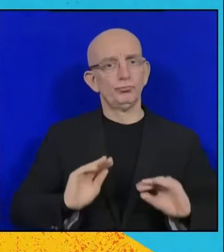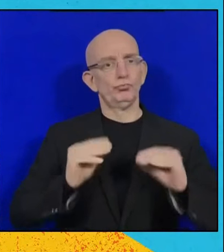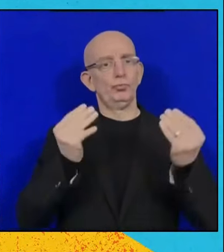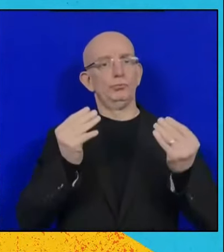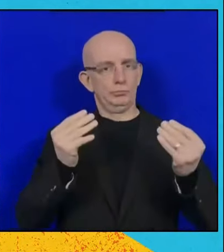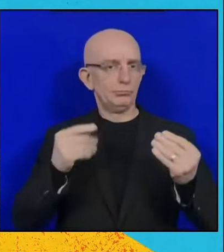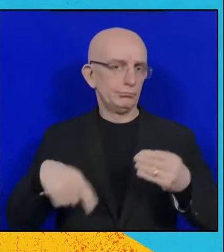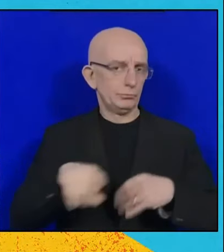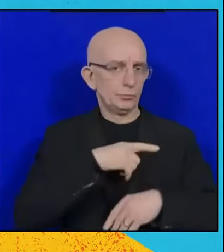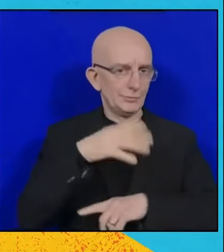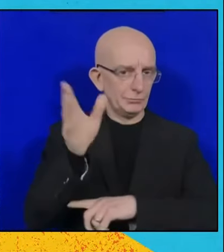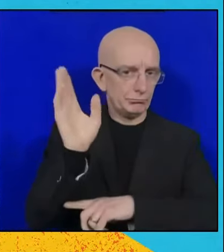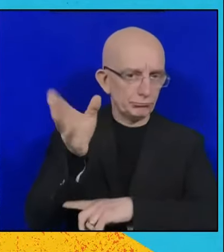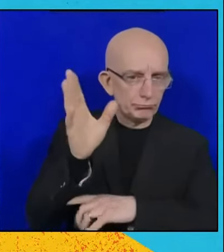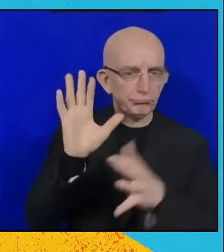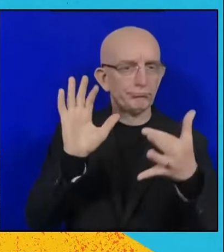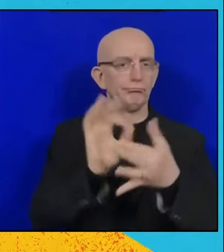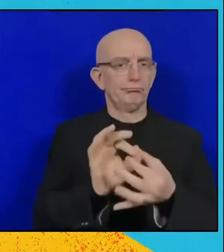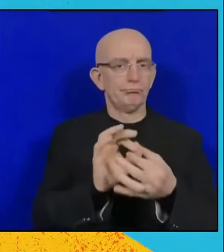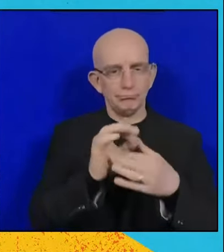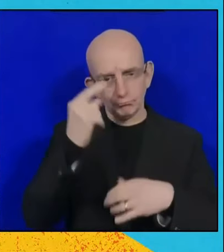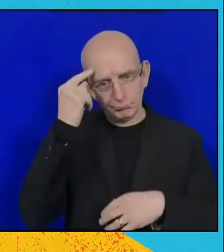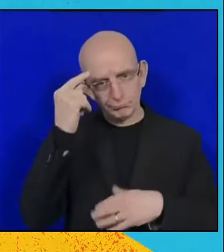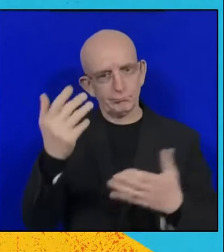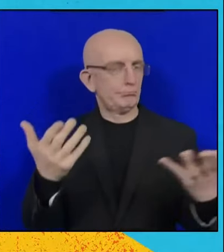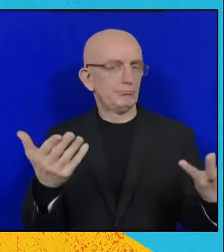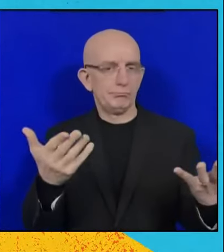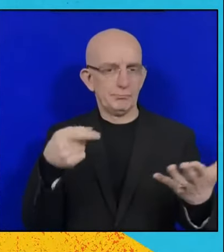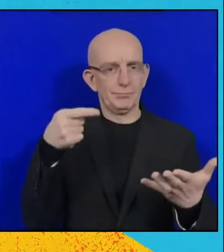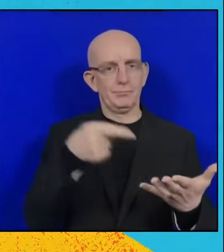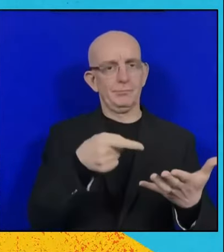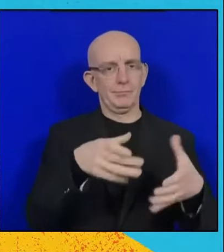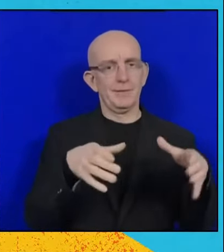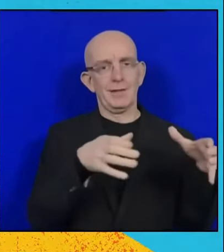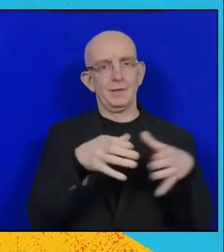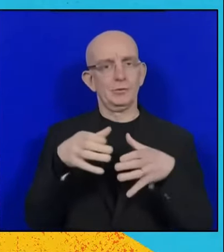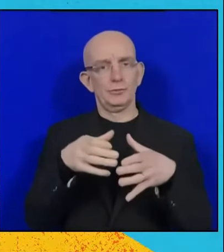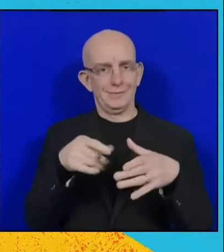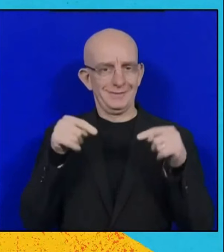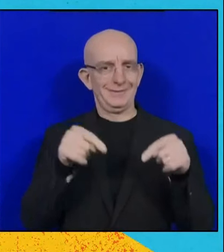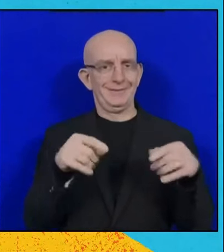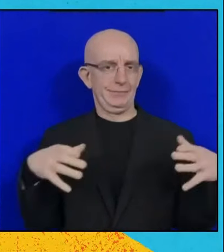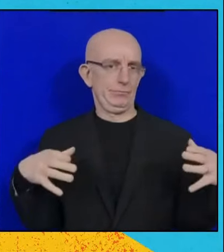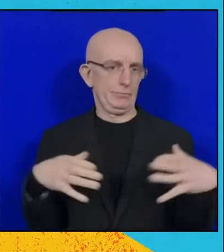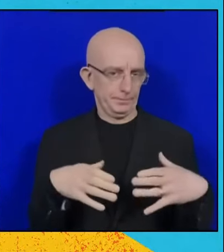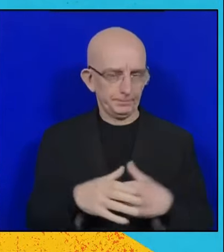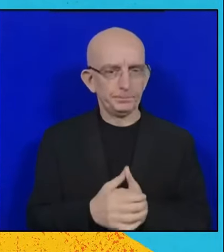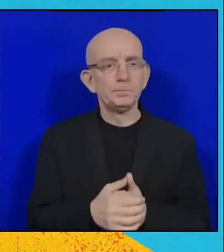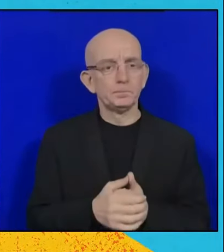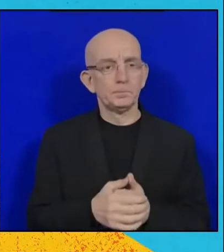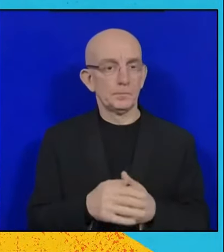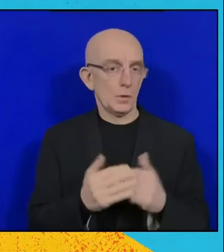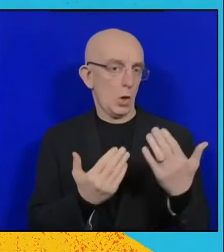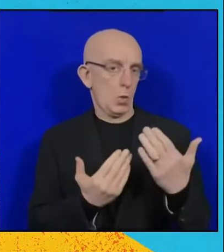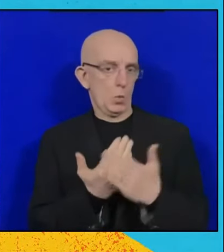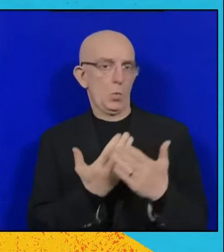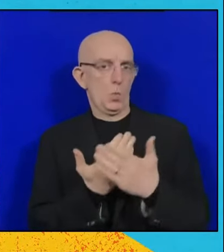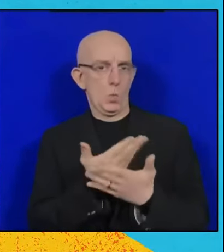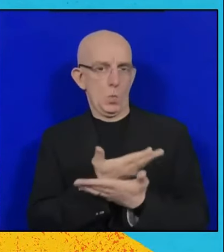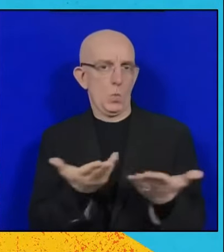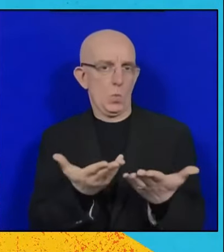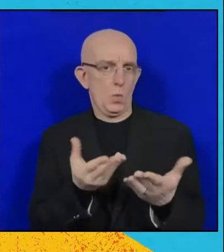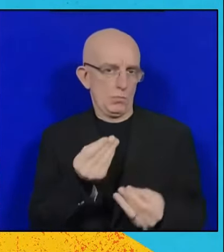interact and intersect with one another, hitting the most vulnerable populations and communities the hardest. During COVID, we saw this from vaccine nationalism,